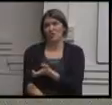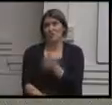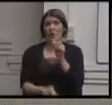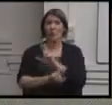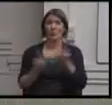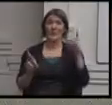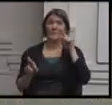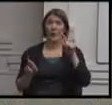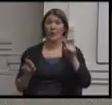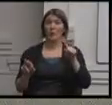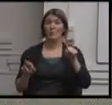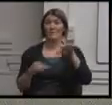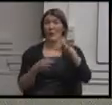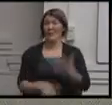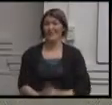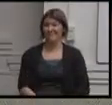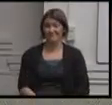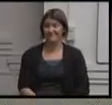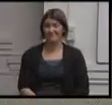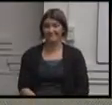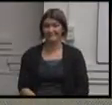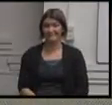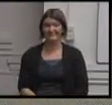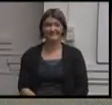as the